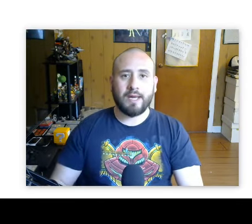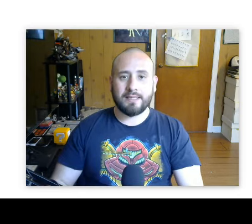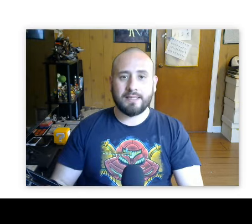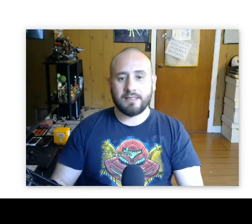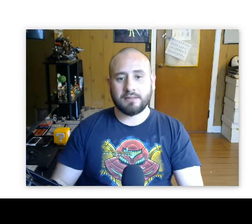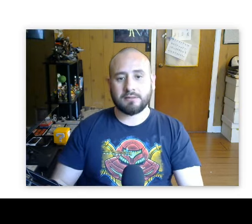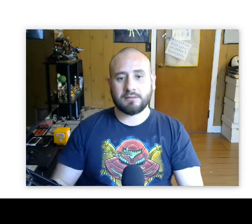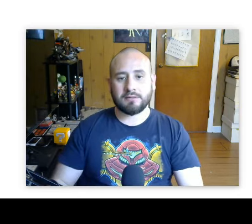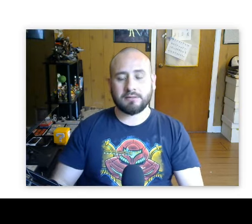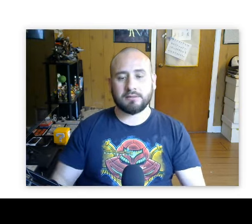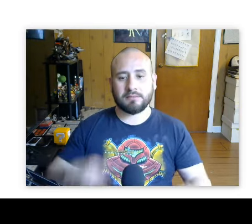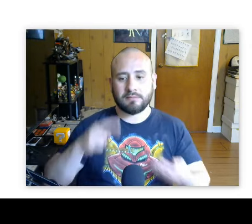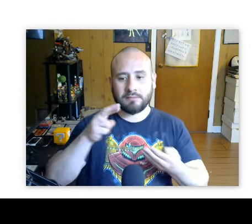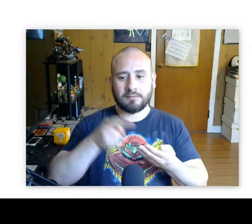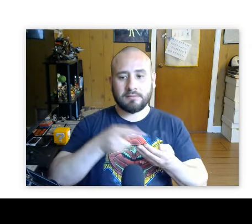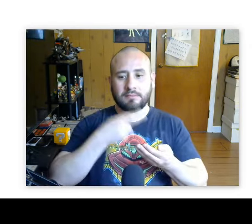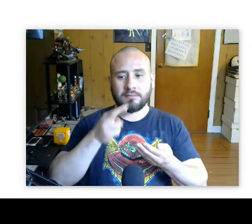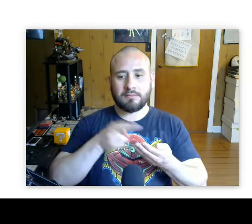Rice.